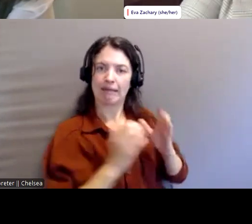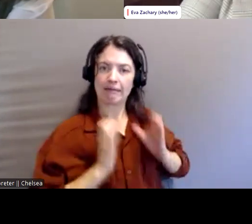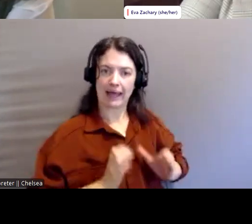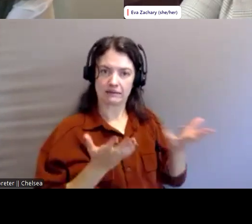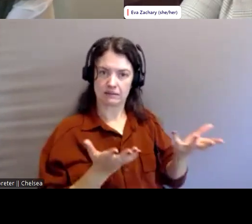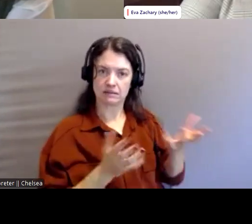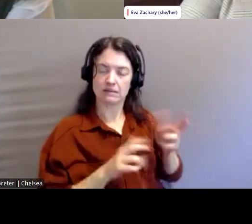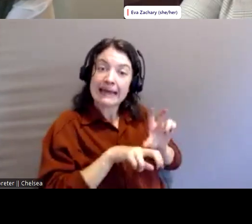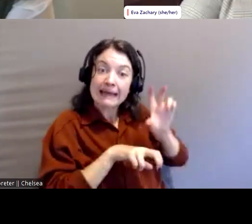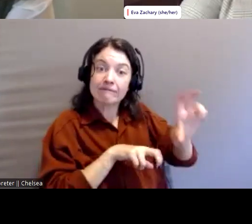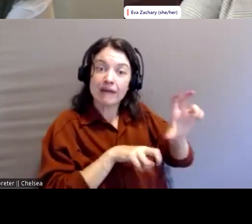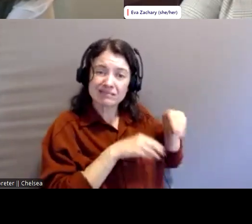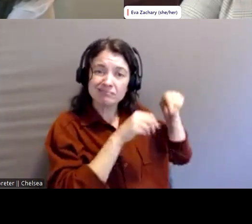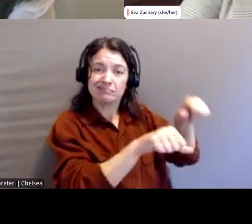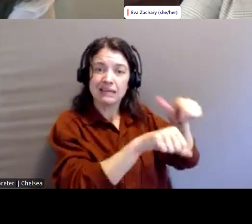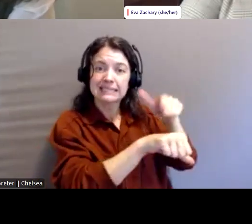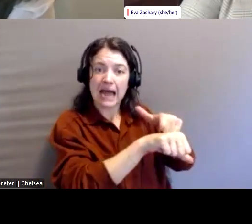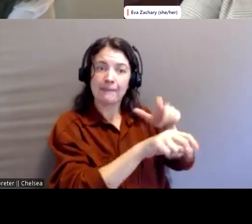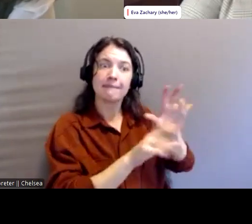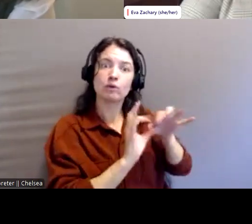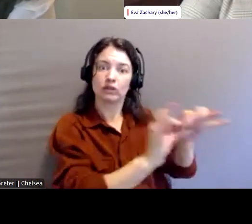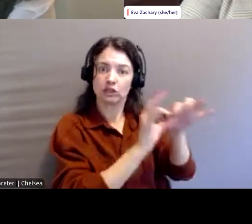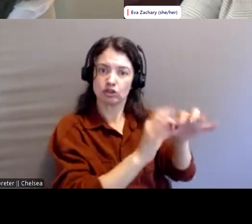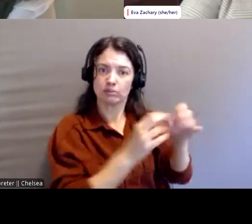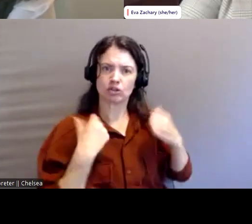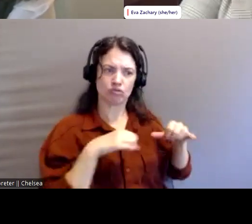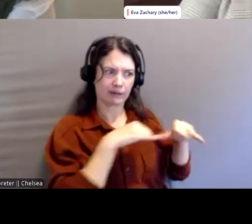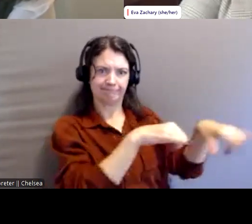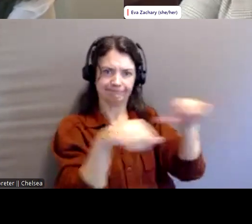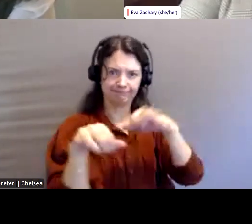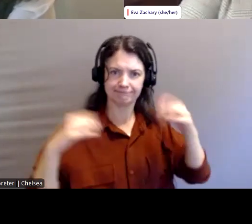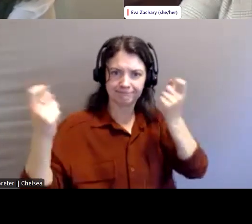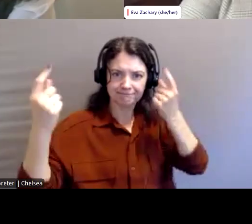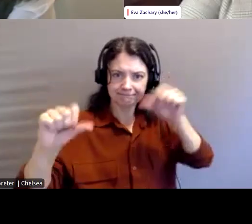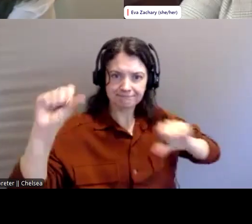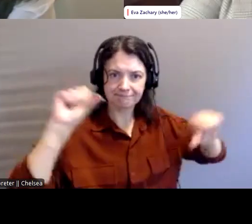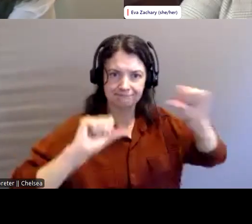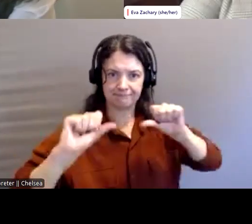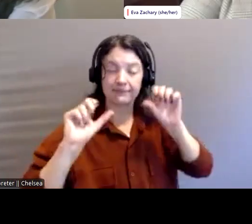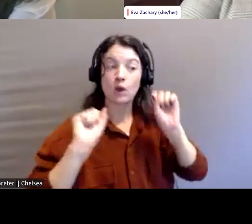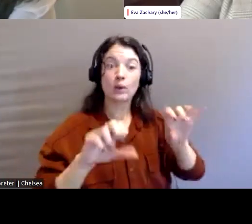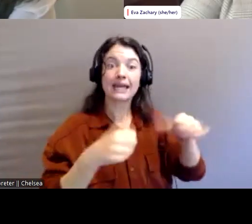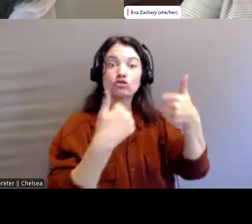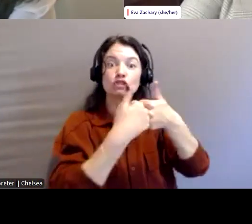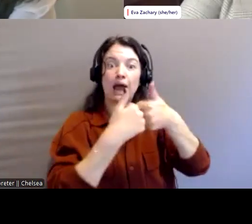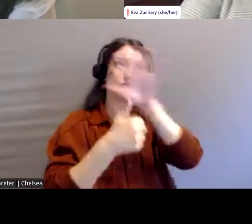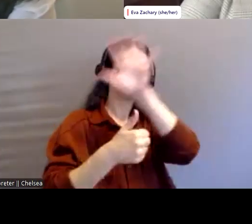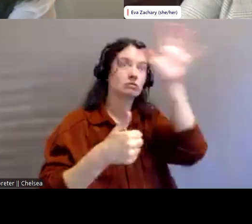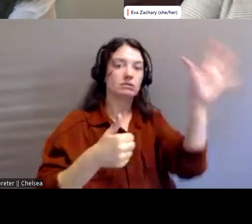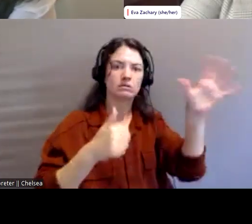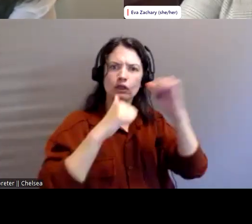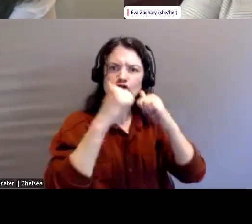relationships in order to find ourselves finding common ground so that we can actually challenge the structural barriers